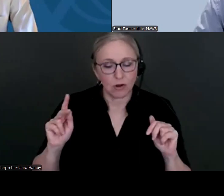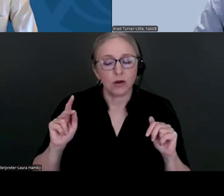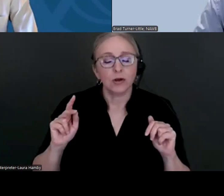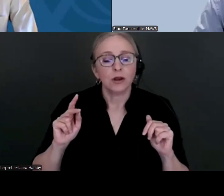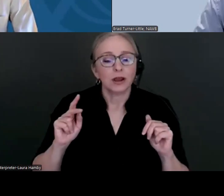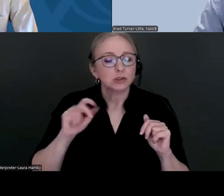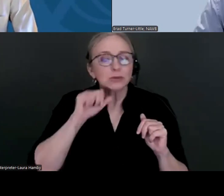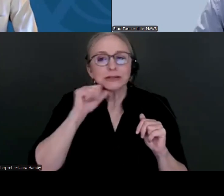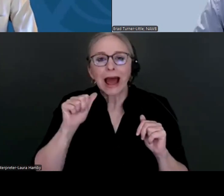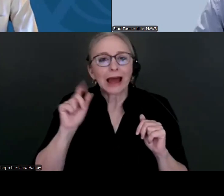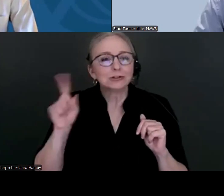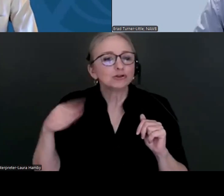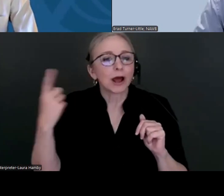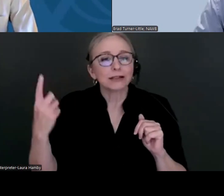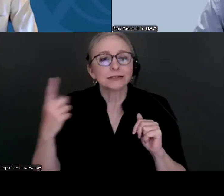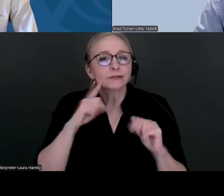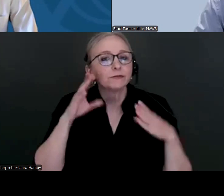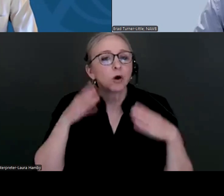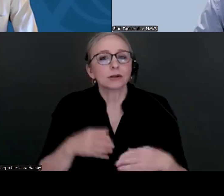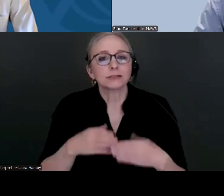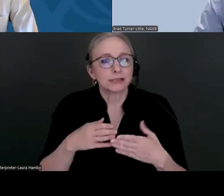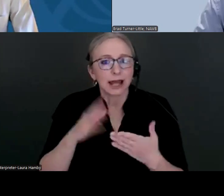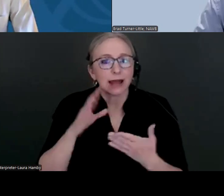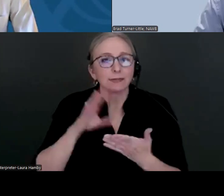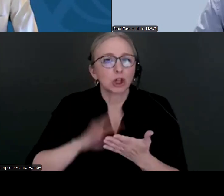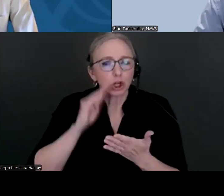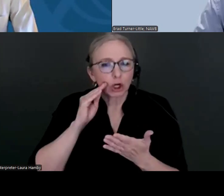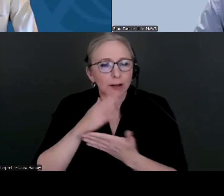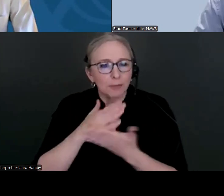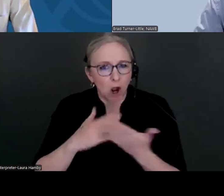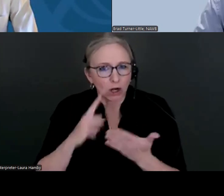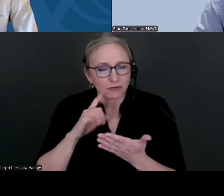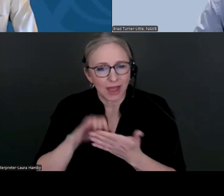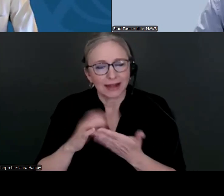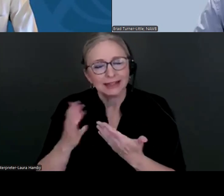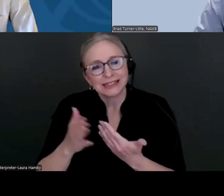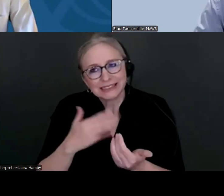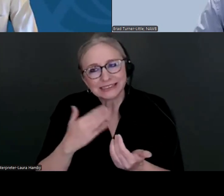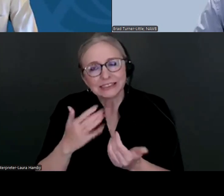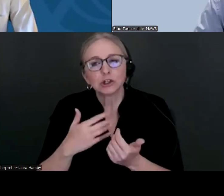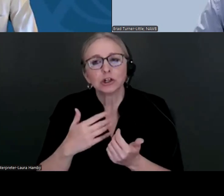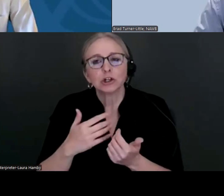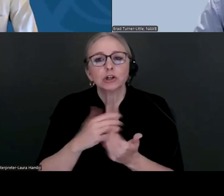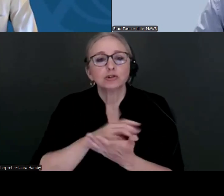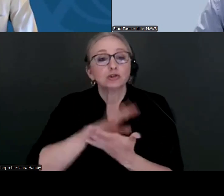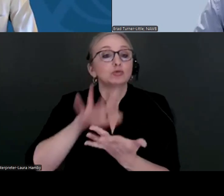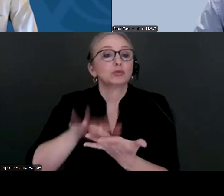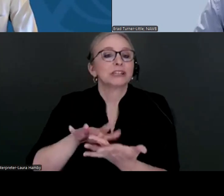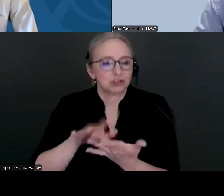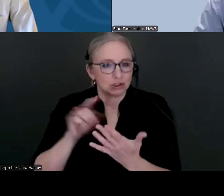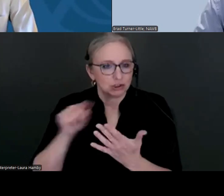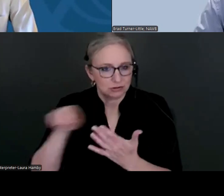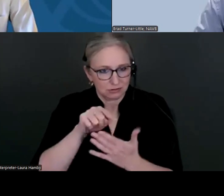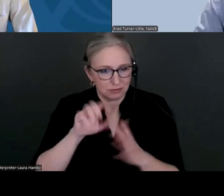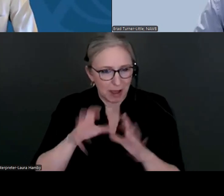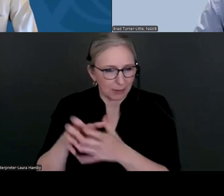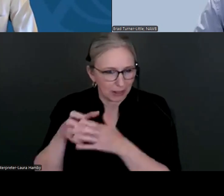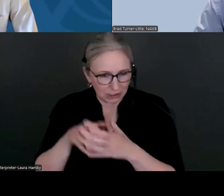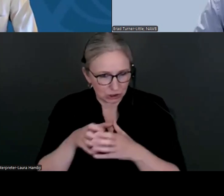not just focus on the low-hanging fruit, if you will, of easier to reach populations.